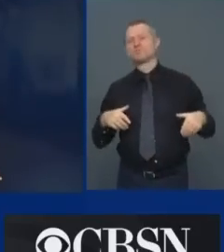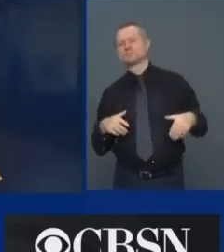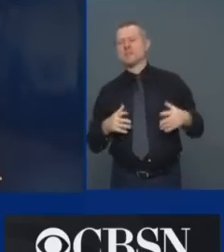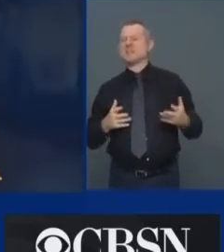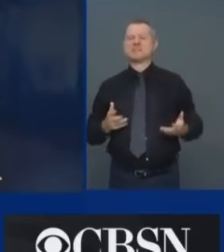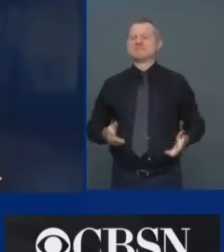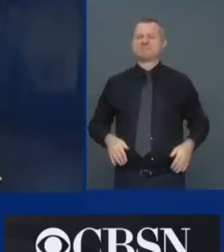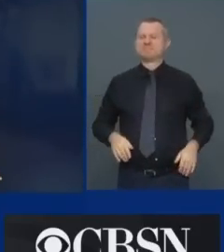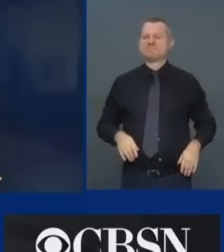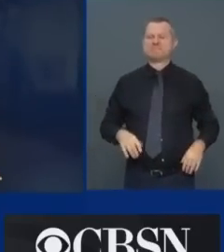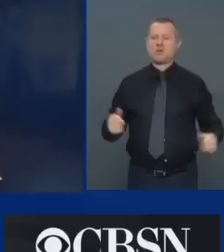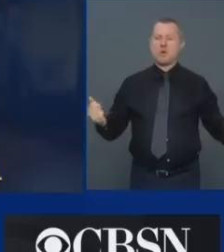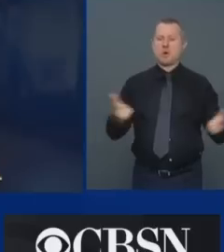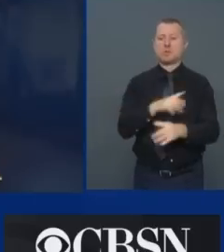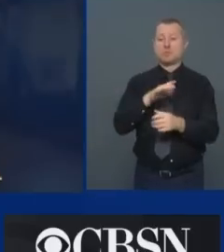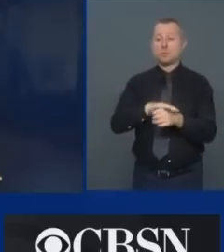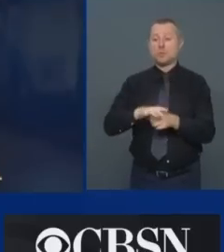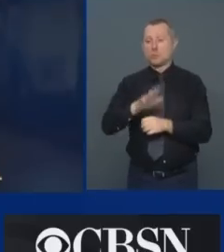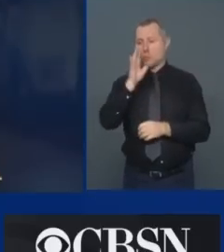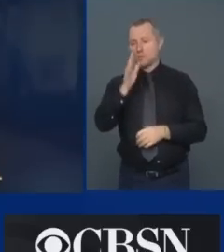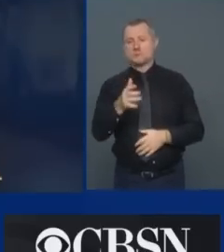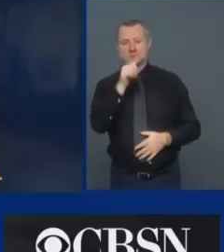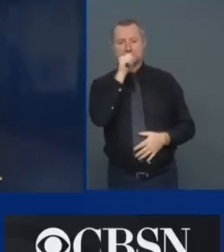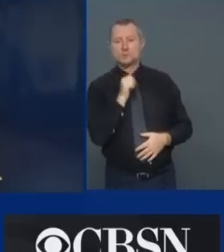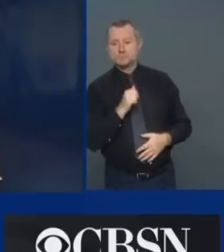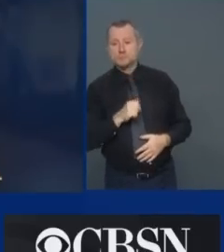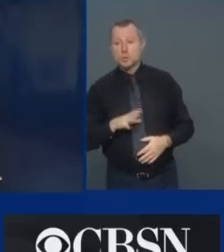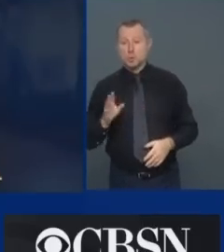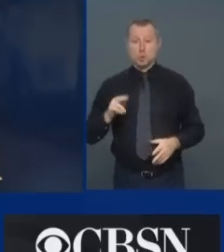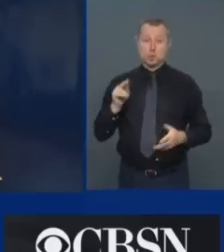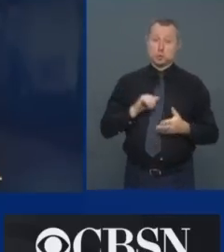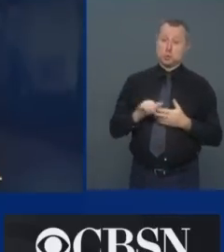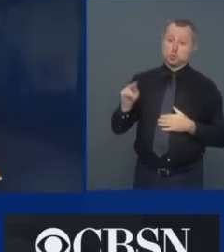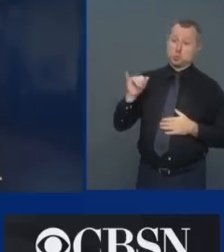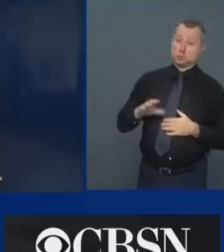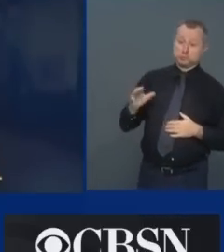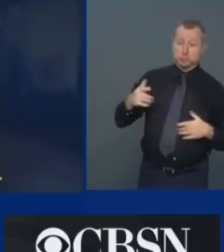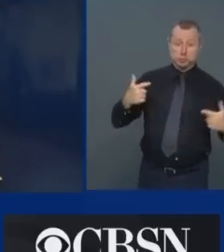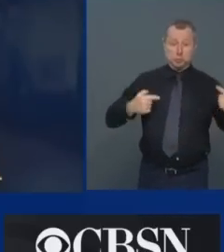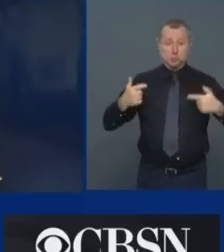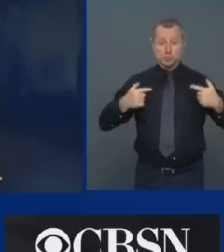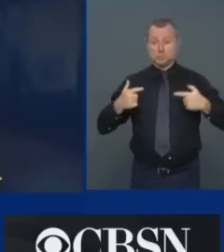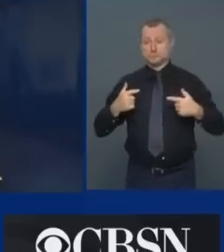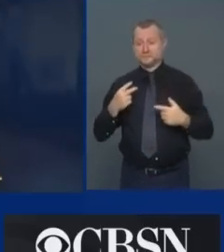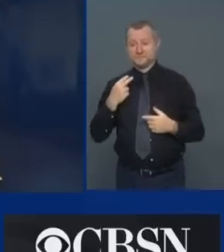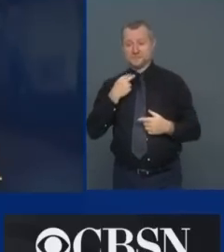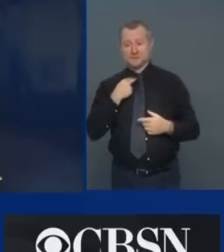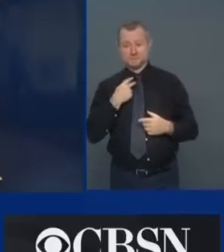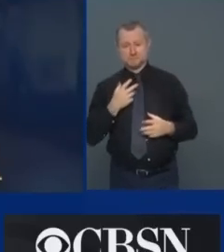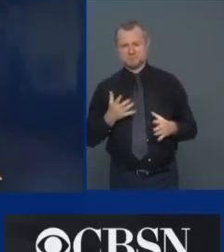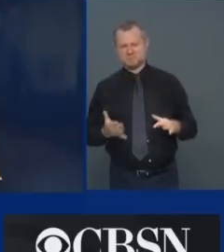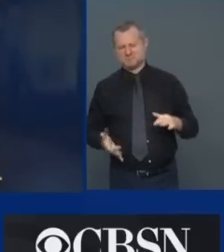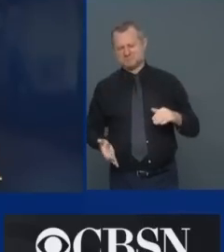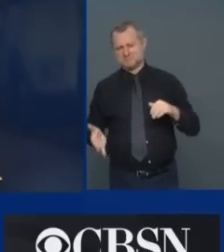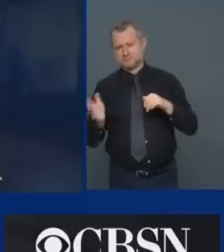everybody gets hurt. New York City, shootings with victims up 103%.